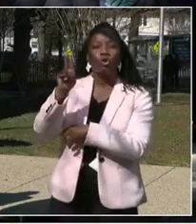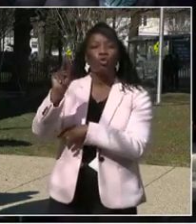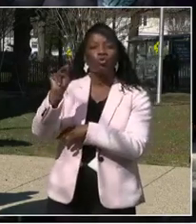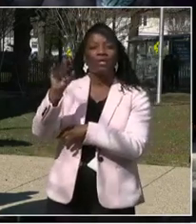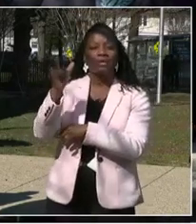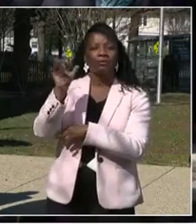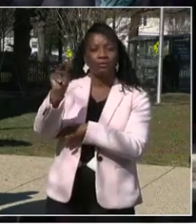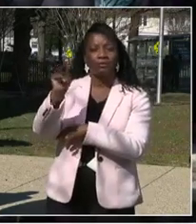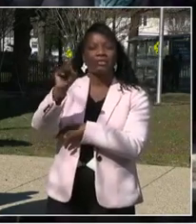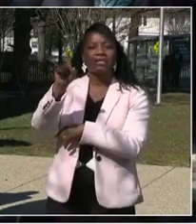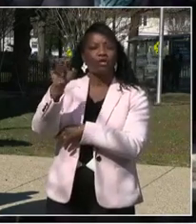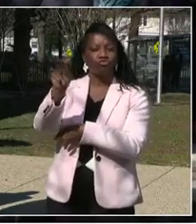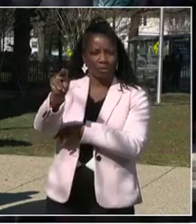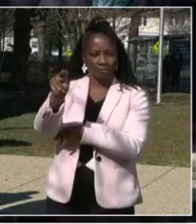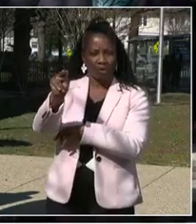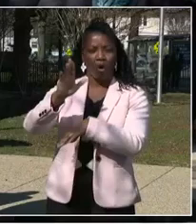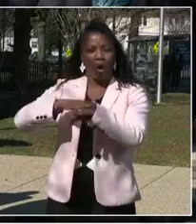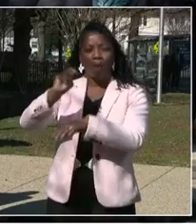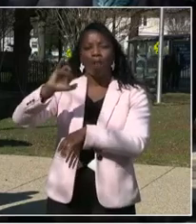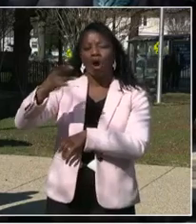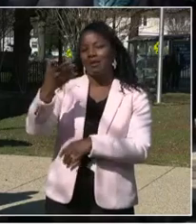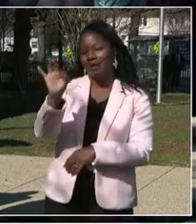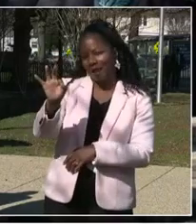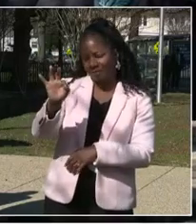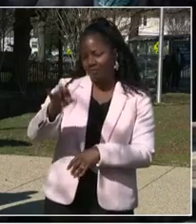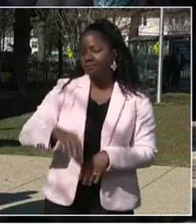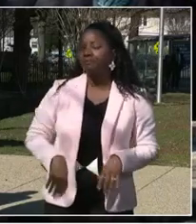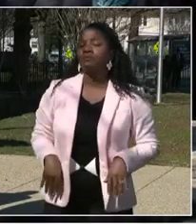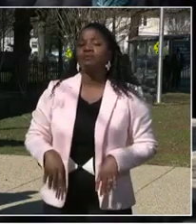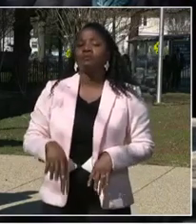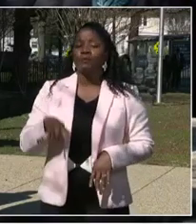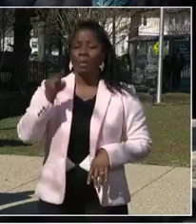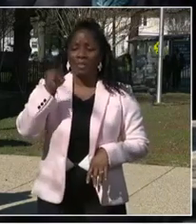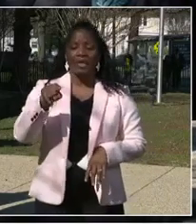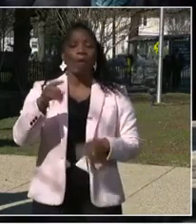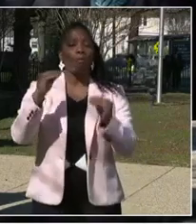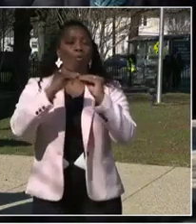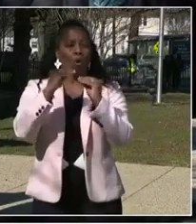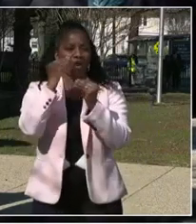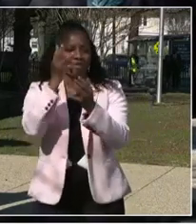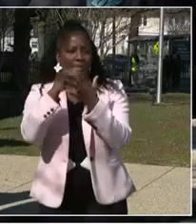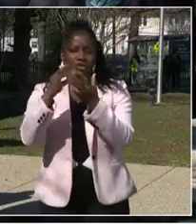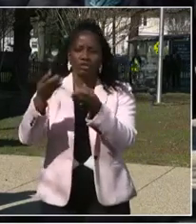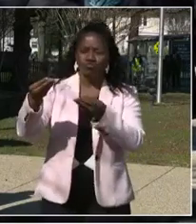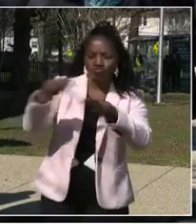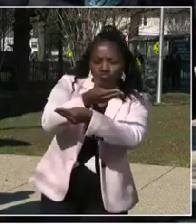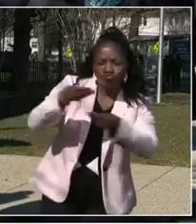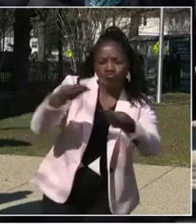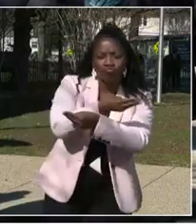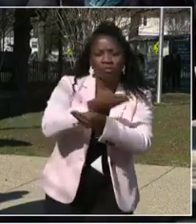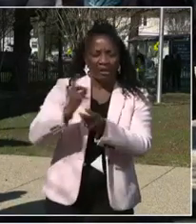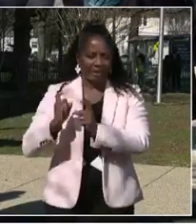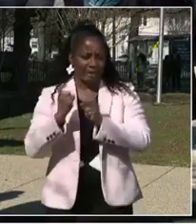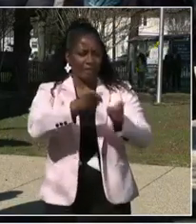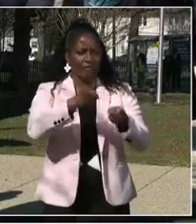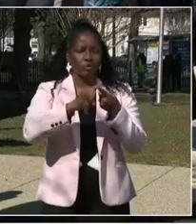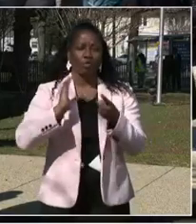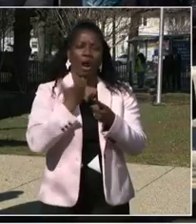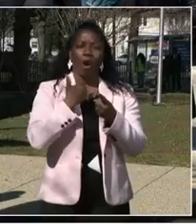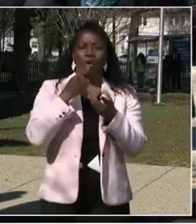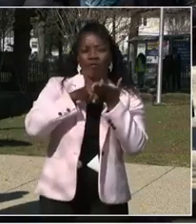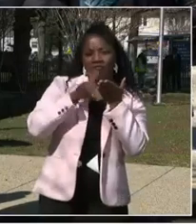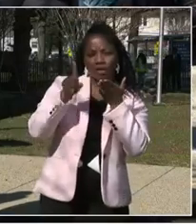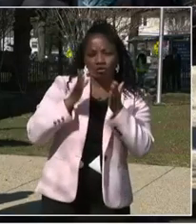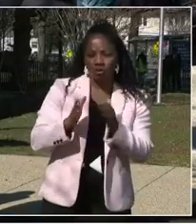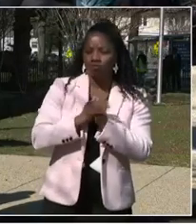on March 9th. Additional tips came into our Command Information Center and passed along to investigators. Based on